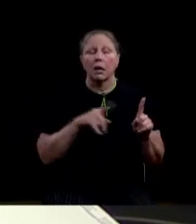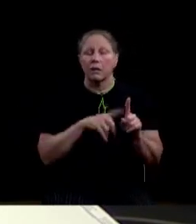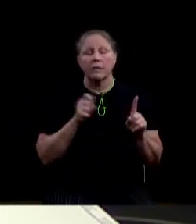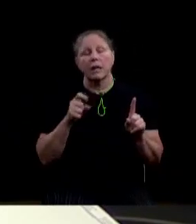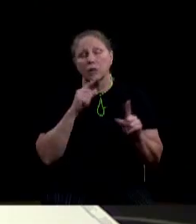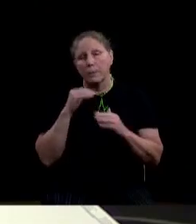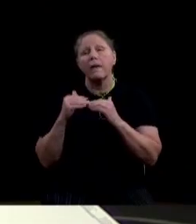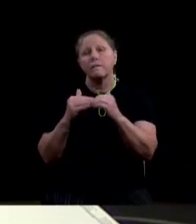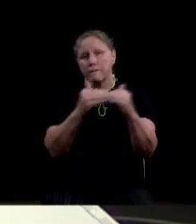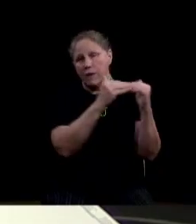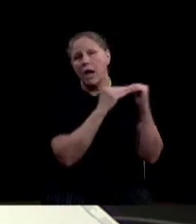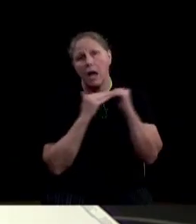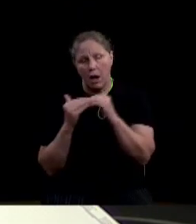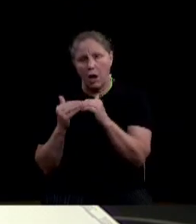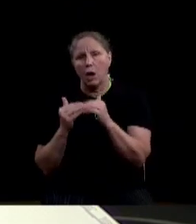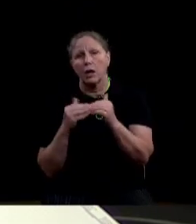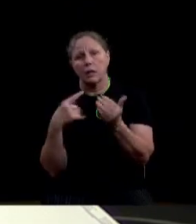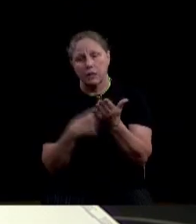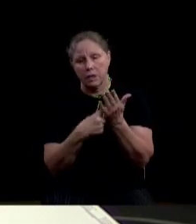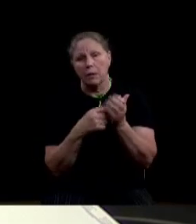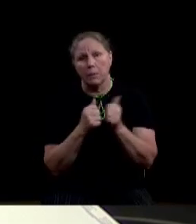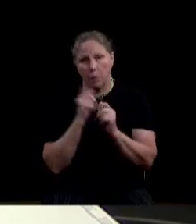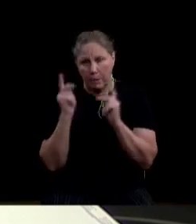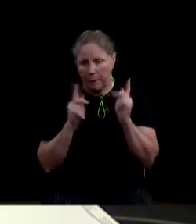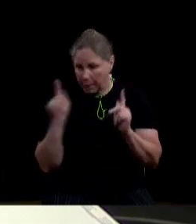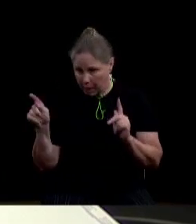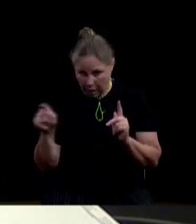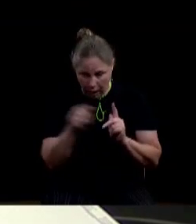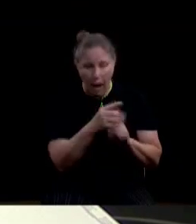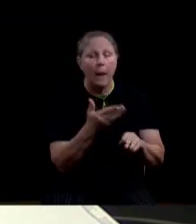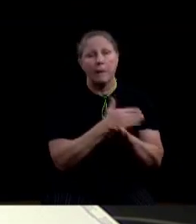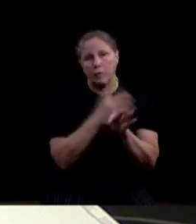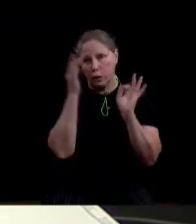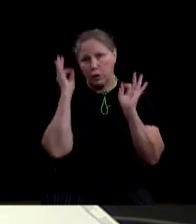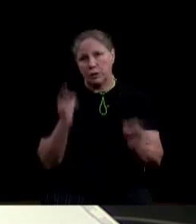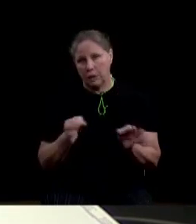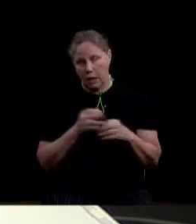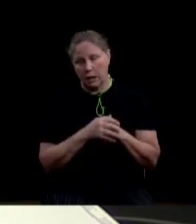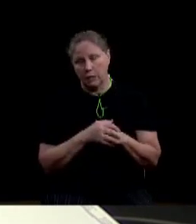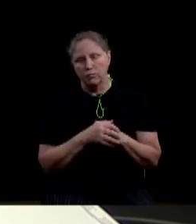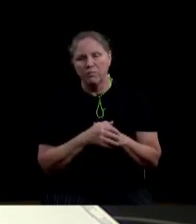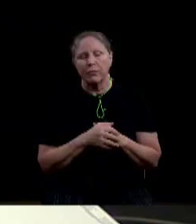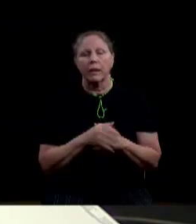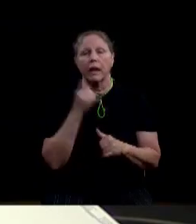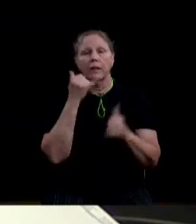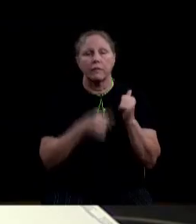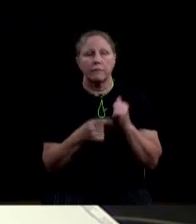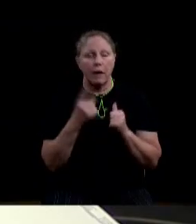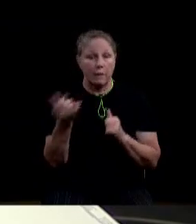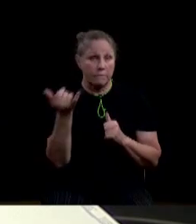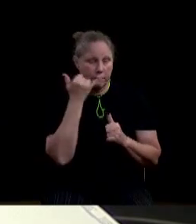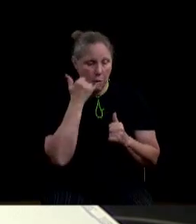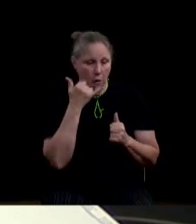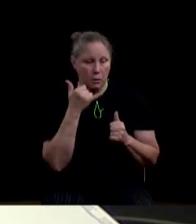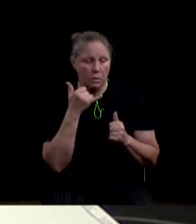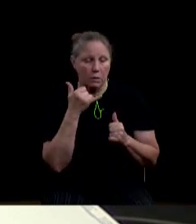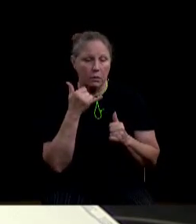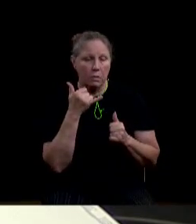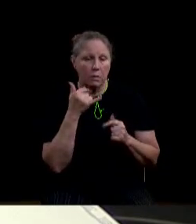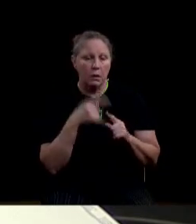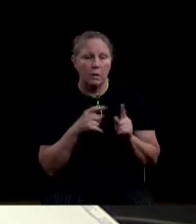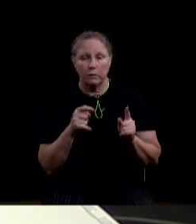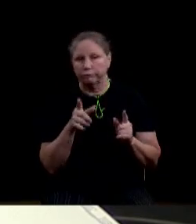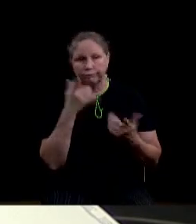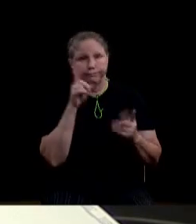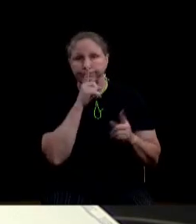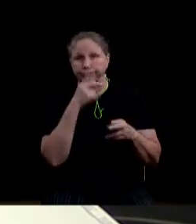experts before taking action. And the final phone-in call from anonymous is concerning the order